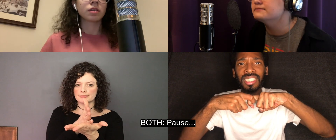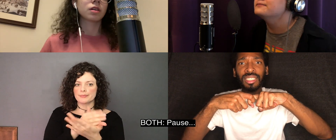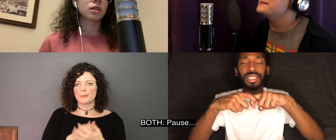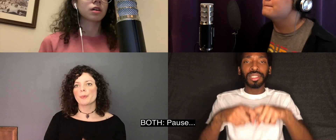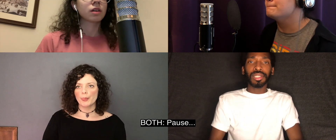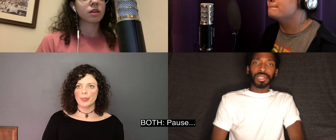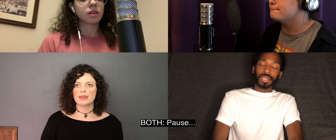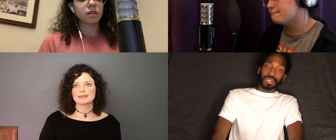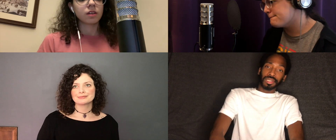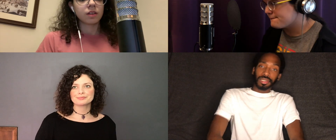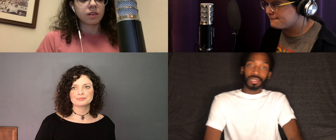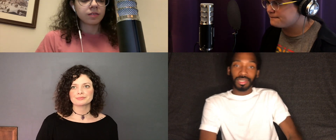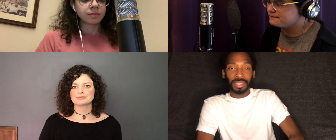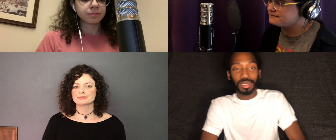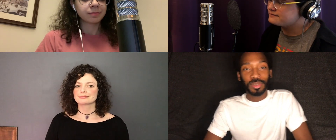Pause.